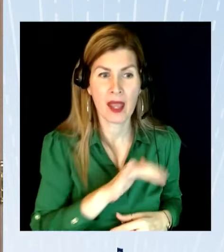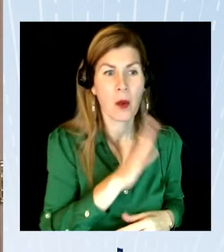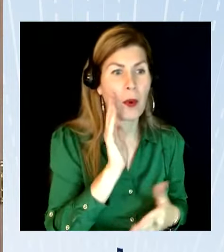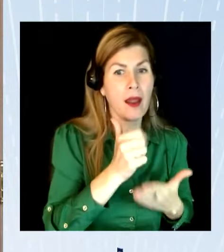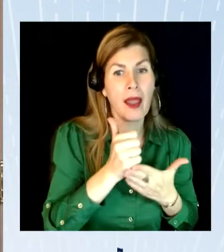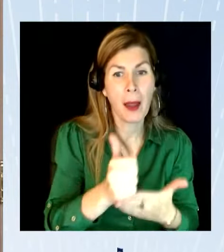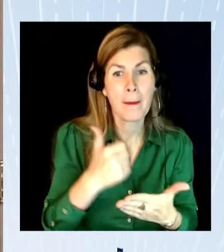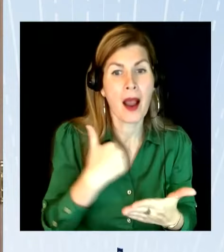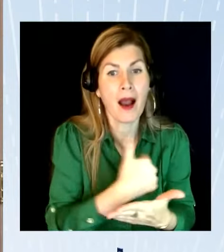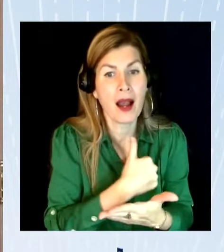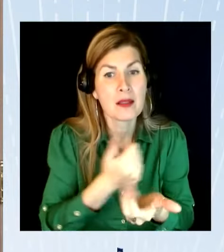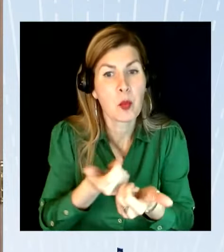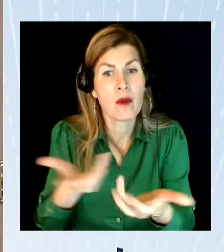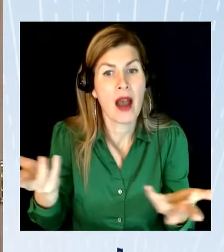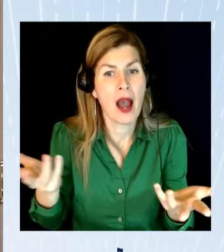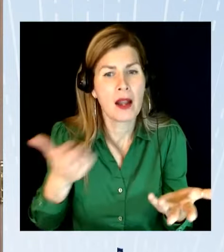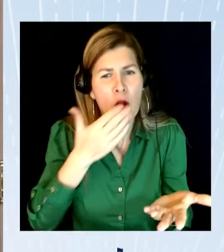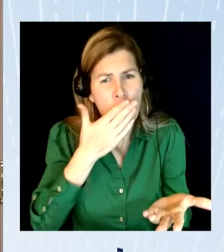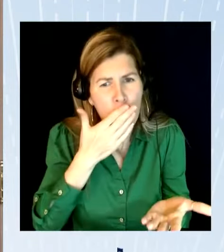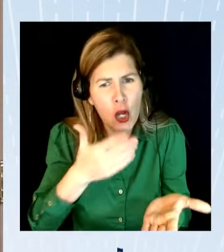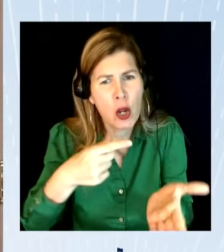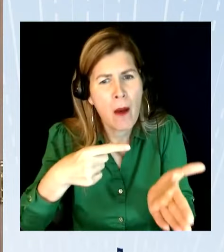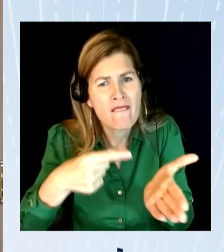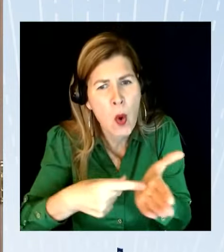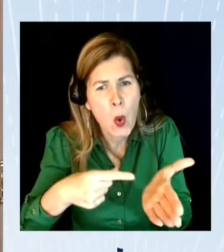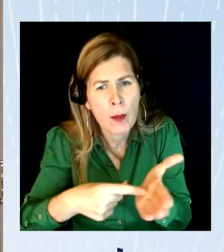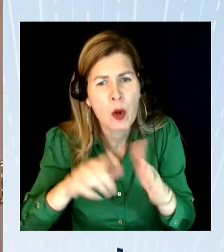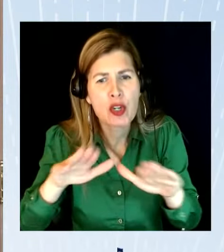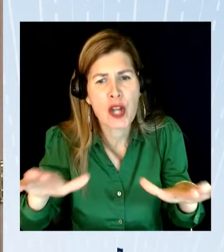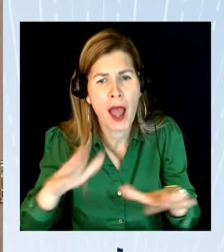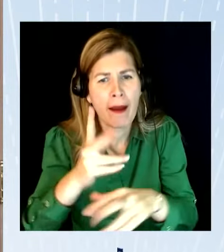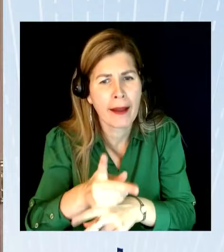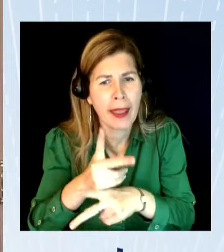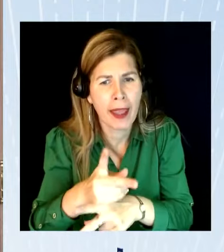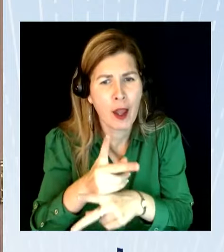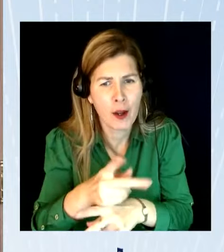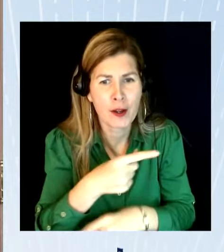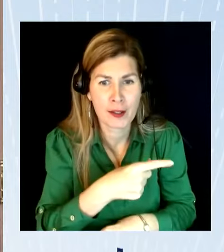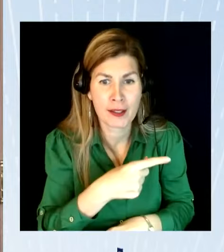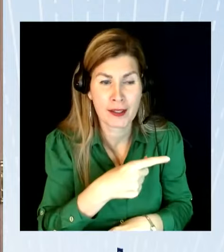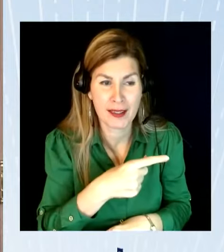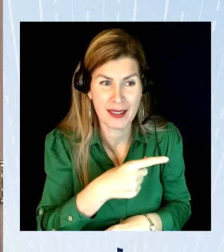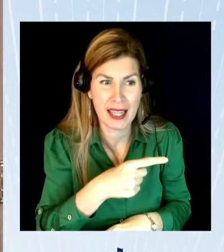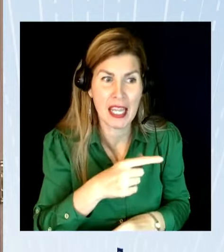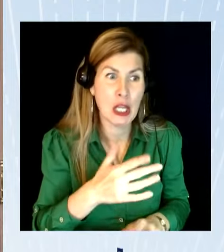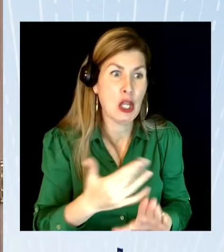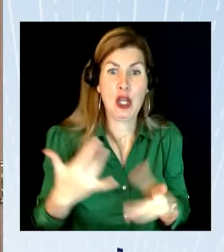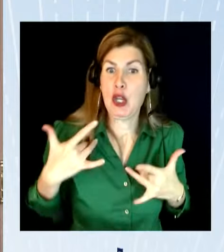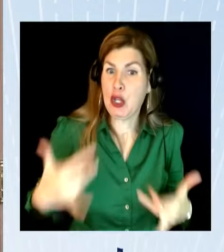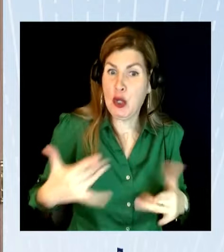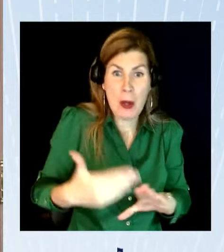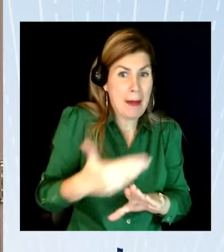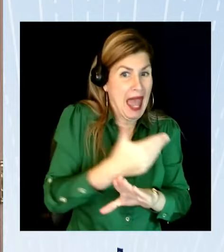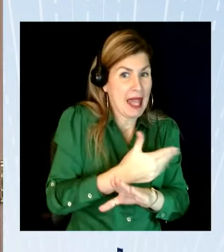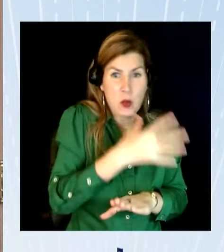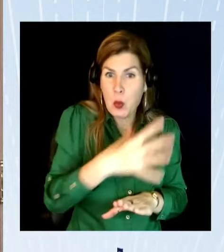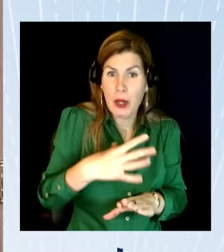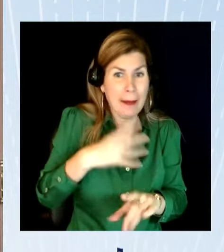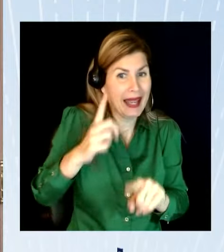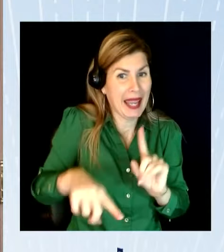to provide affordable quality childcare that in particular has limited the ability of women to fully